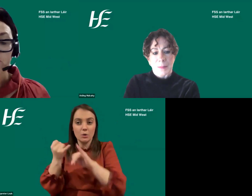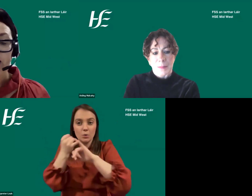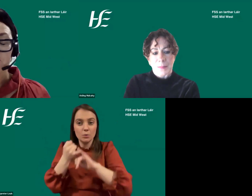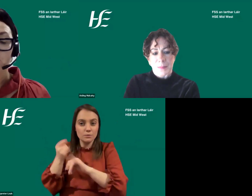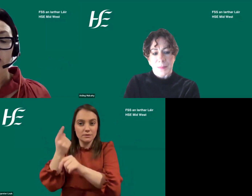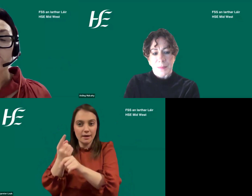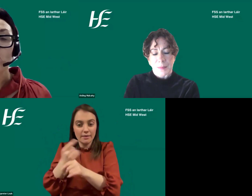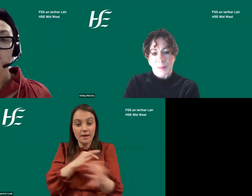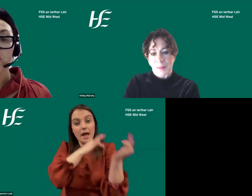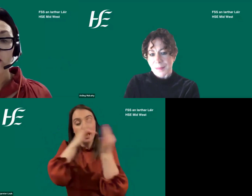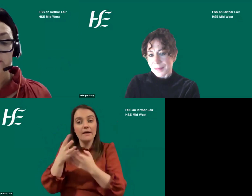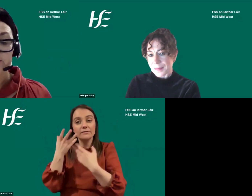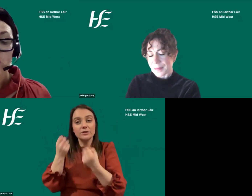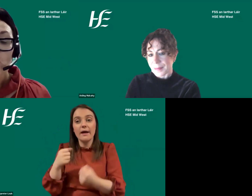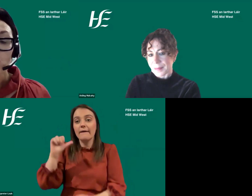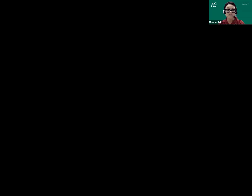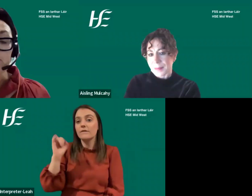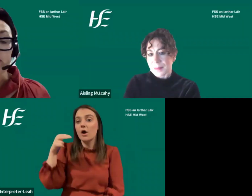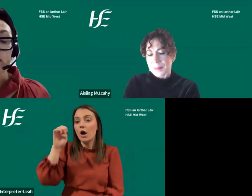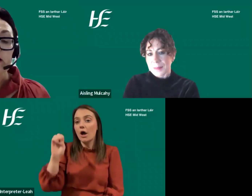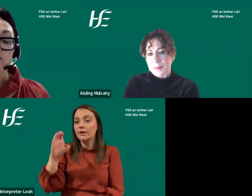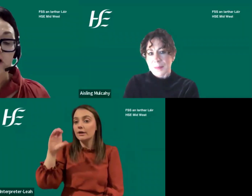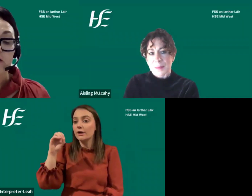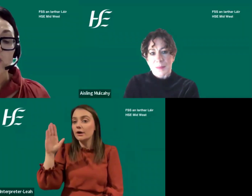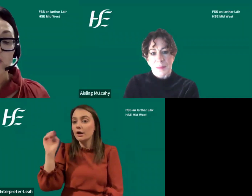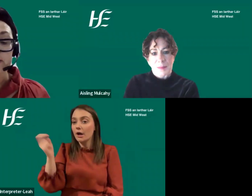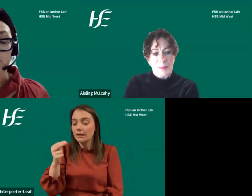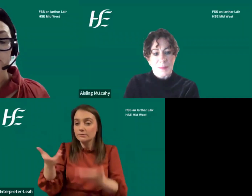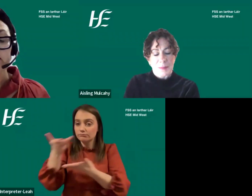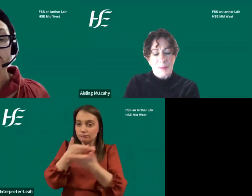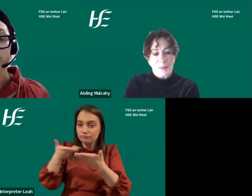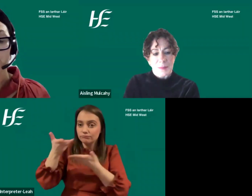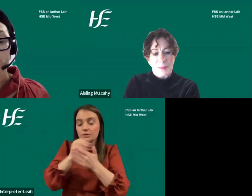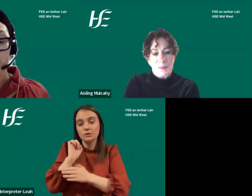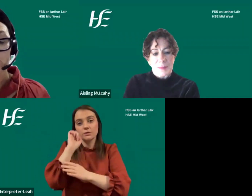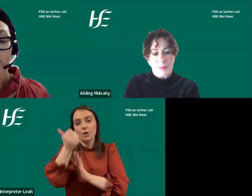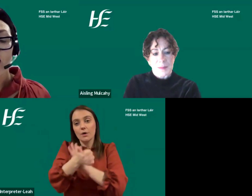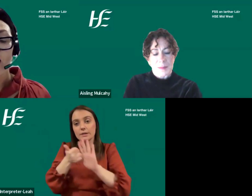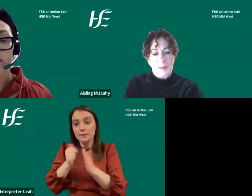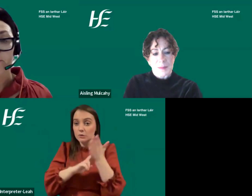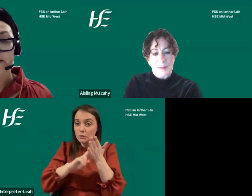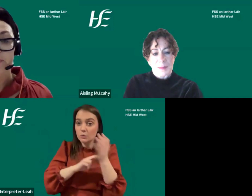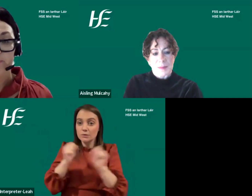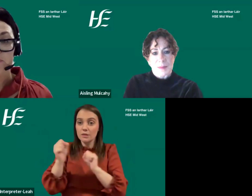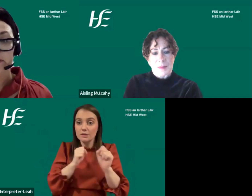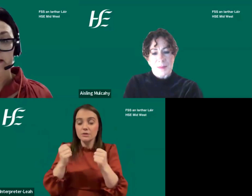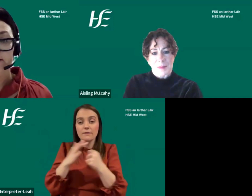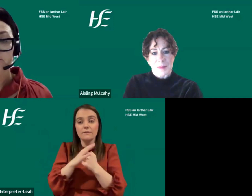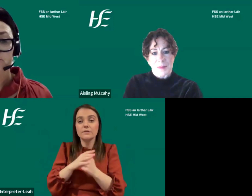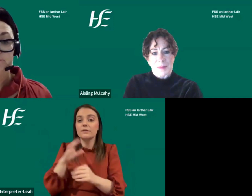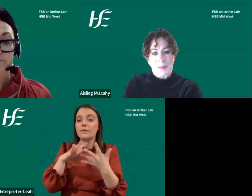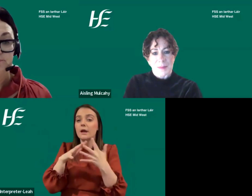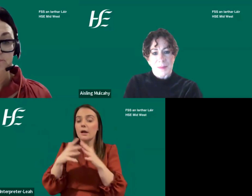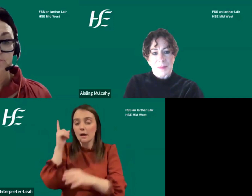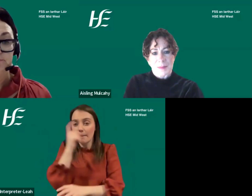immediately following Aisling, we have Anya Collins, who will speak and share of her experience as a service user of the Complex Menopause